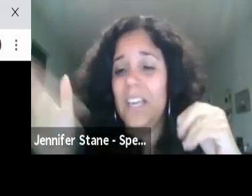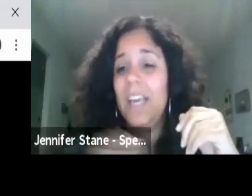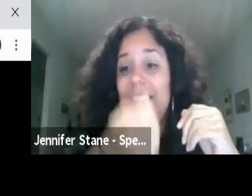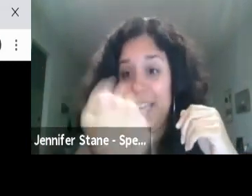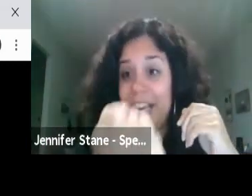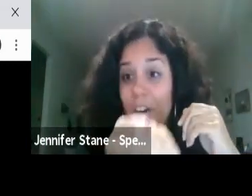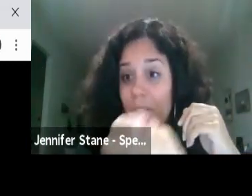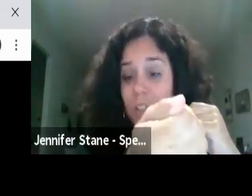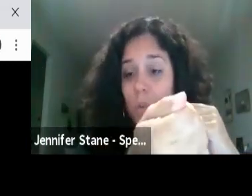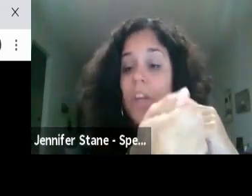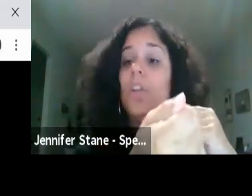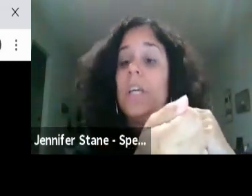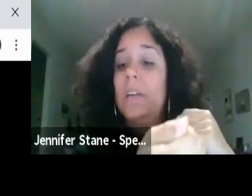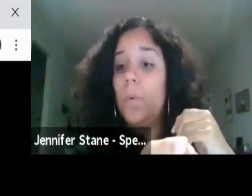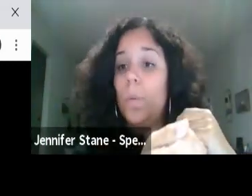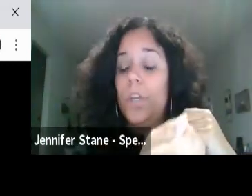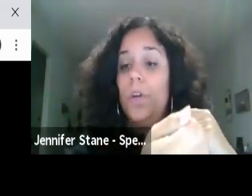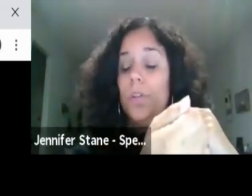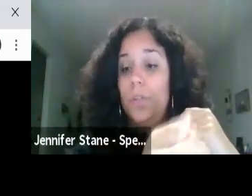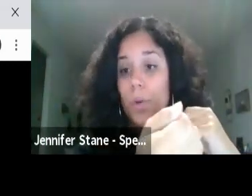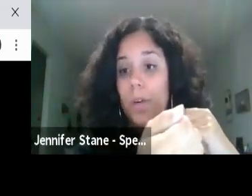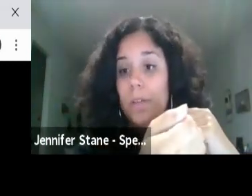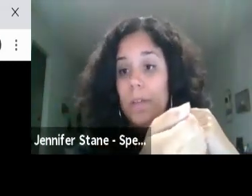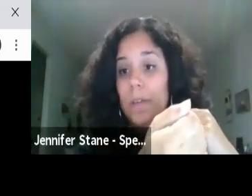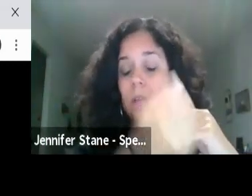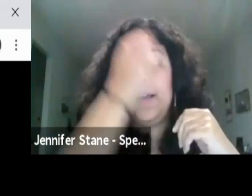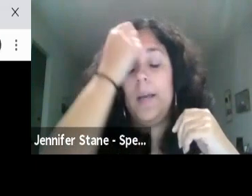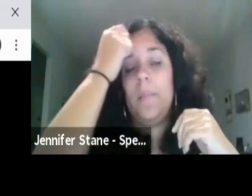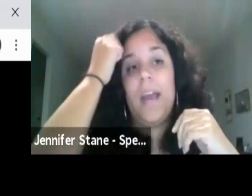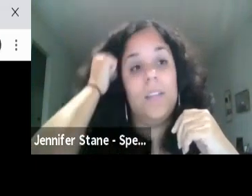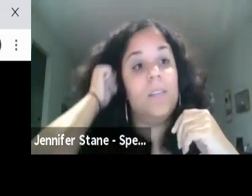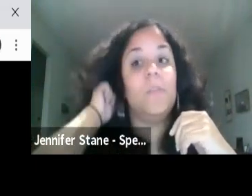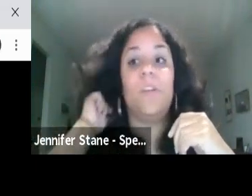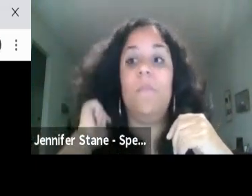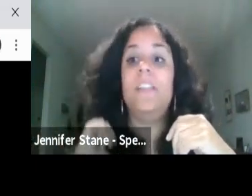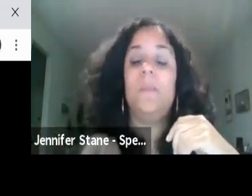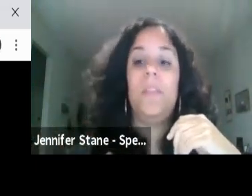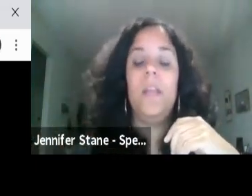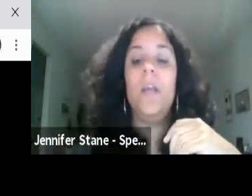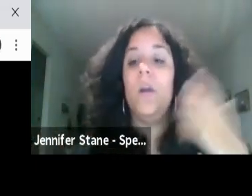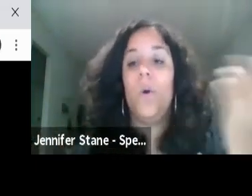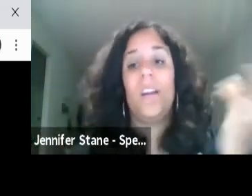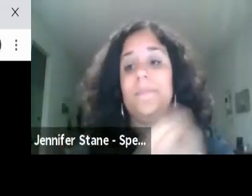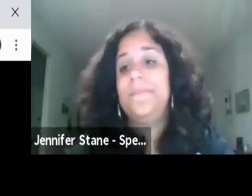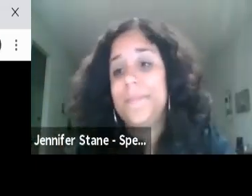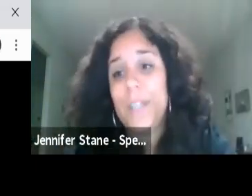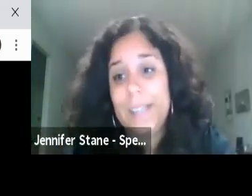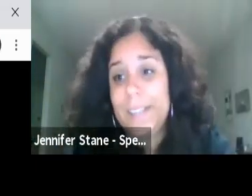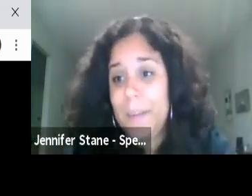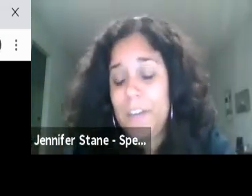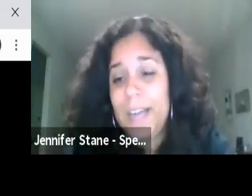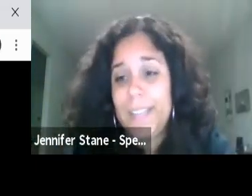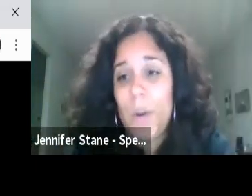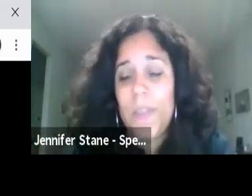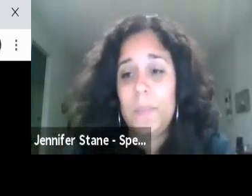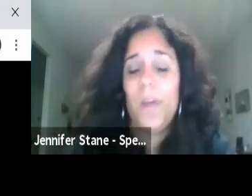out, and say, here, this is what you're looking for when you go to the store. That is sort of best method. Or goodness,